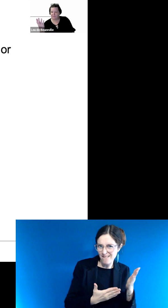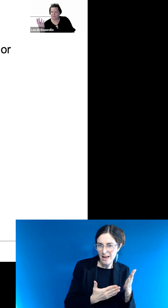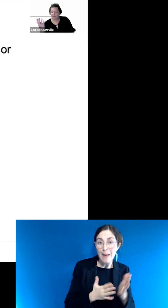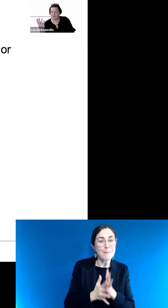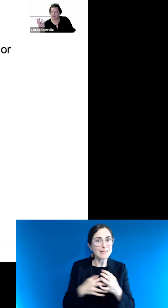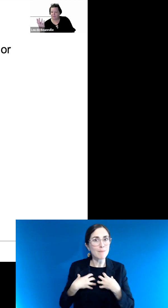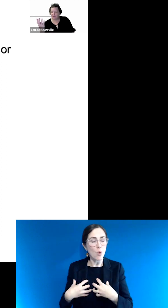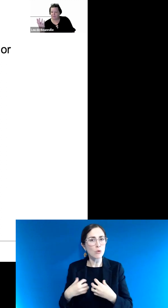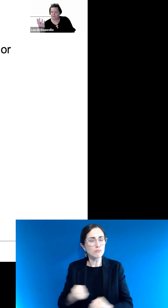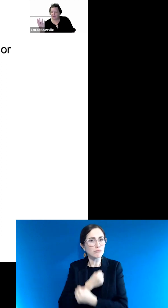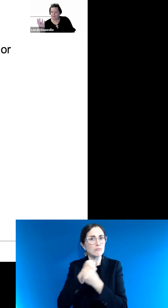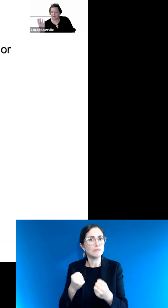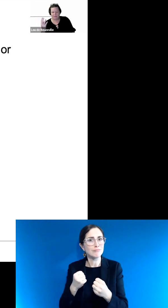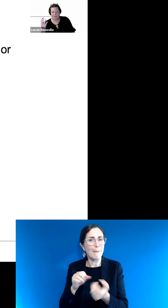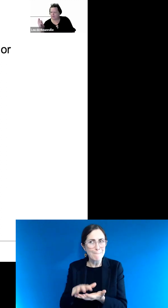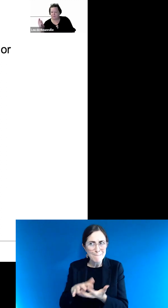3.5.